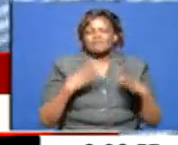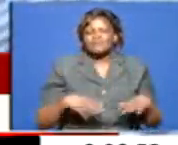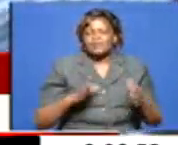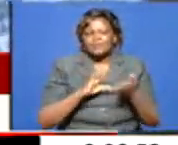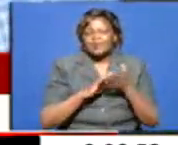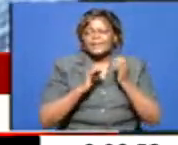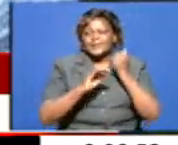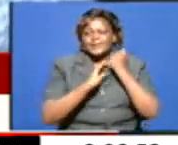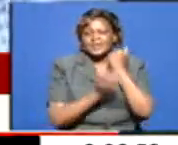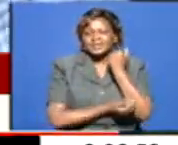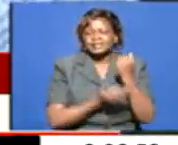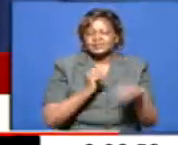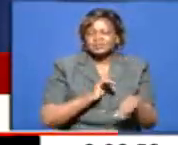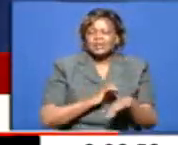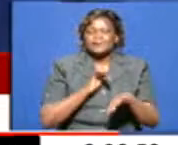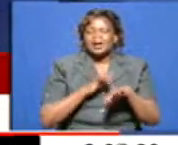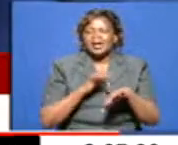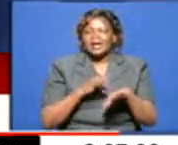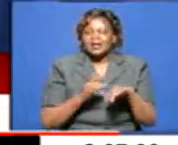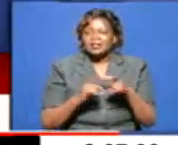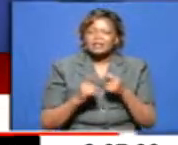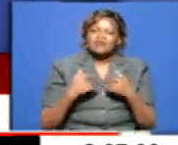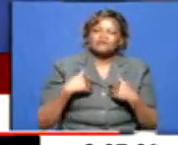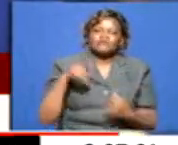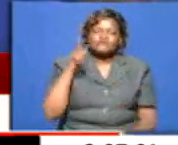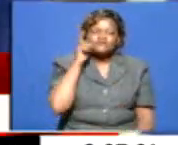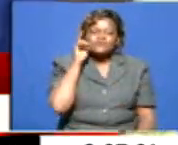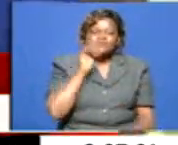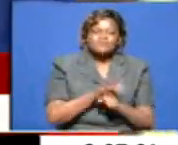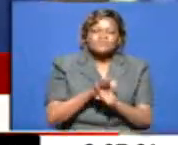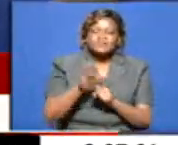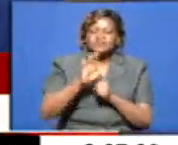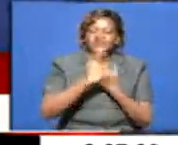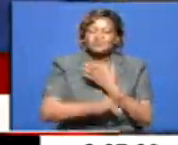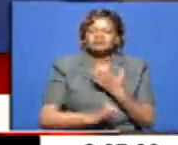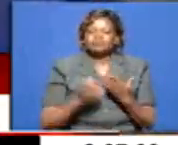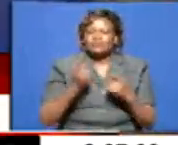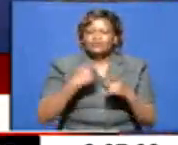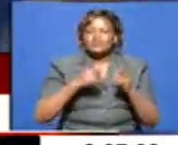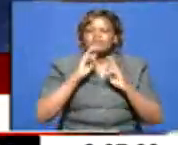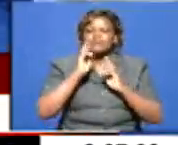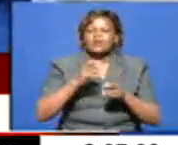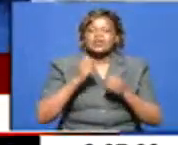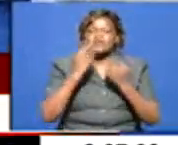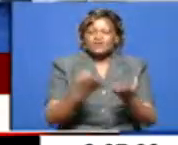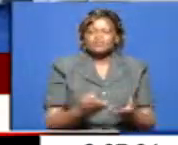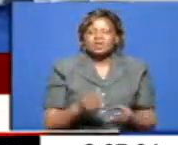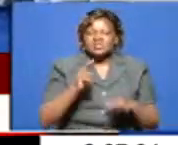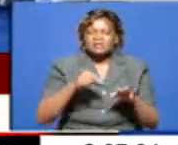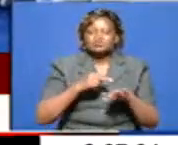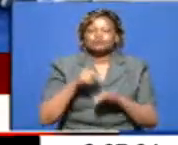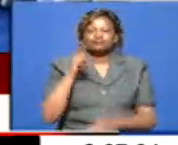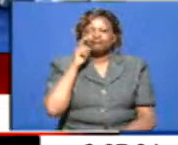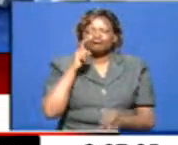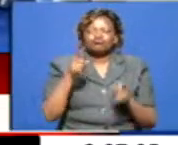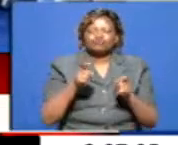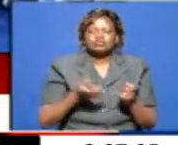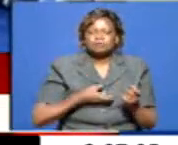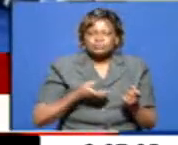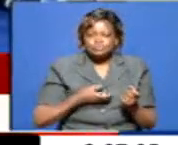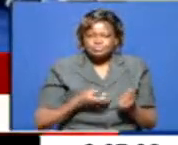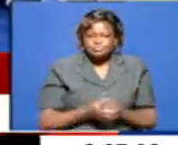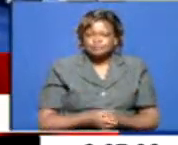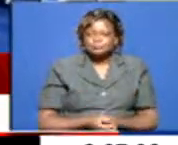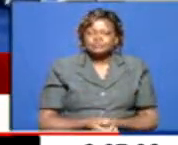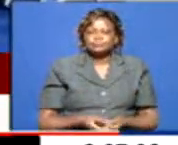and HIV in most parts of the country. This is according to the report released by the National AIDS Control Council and